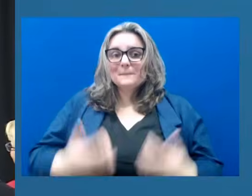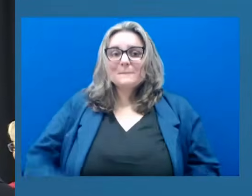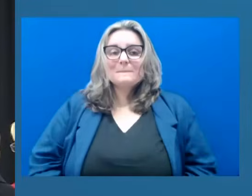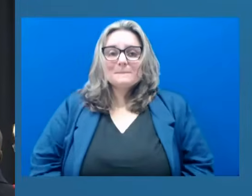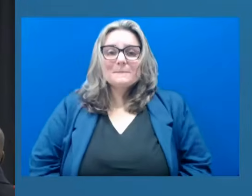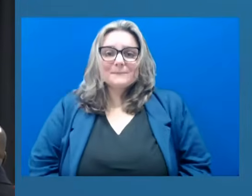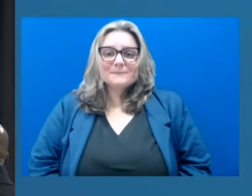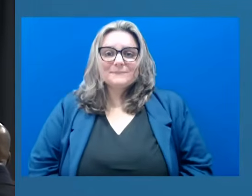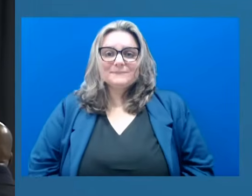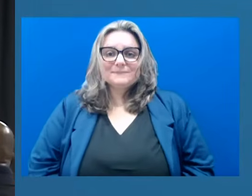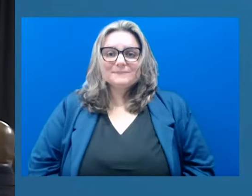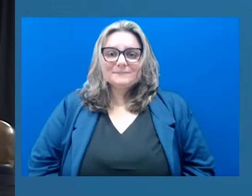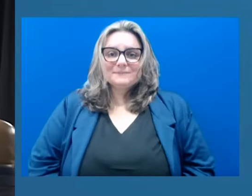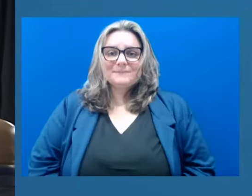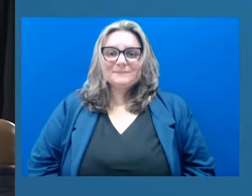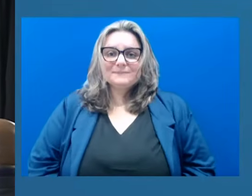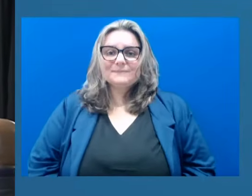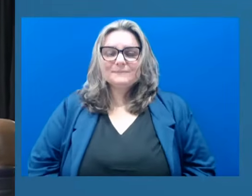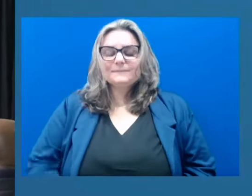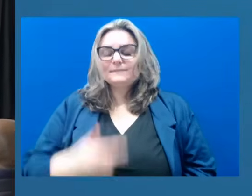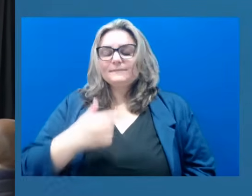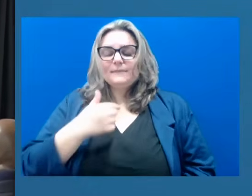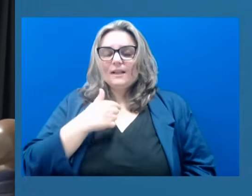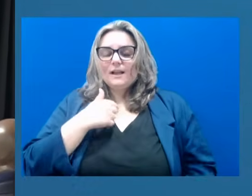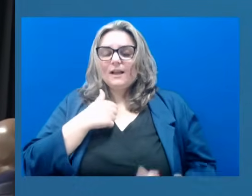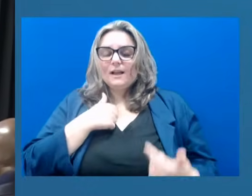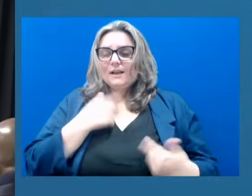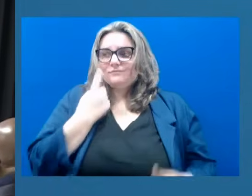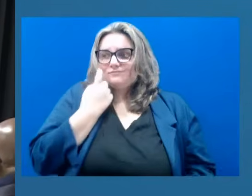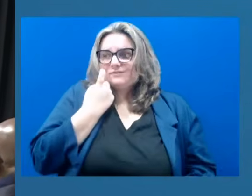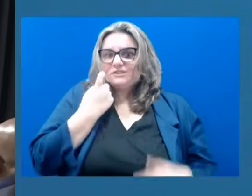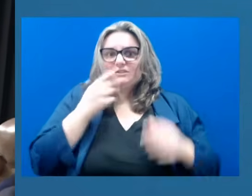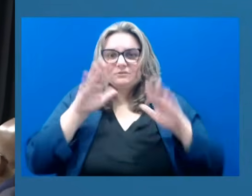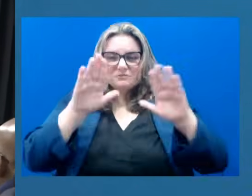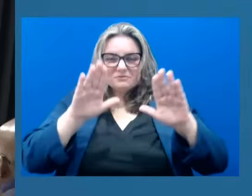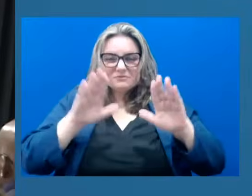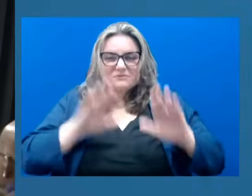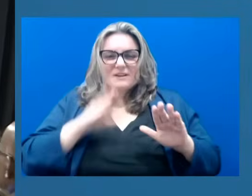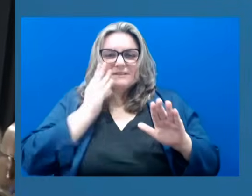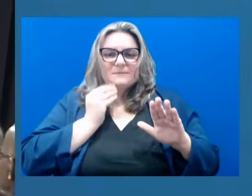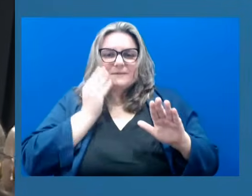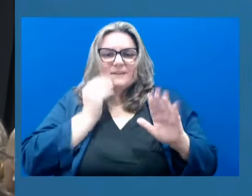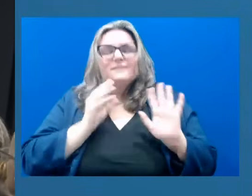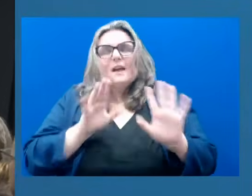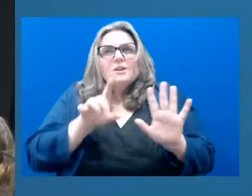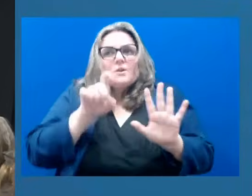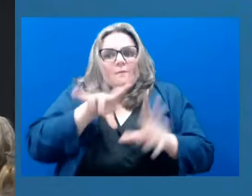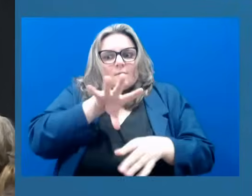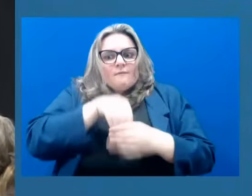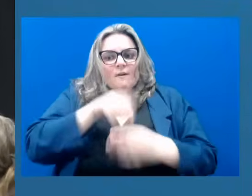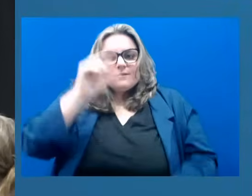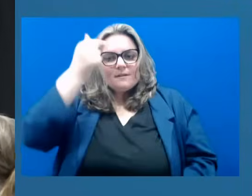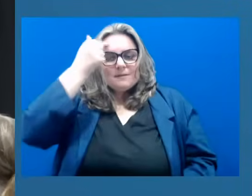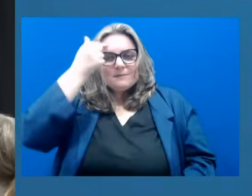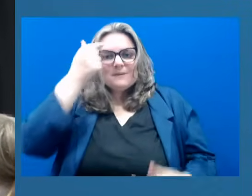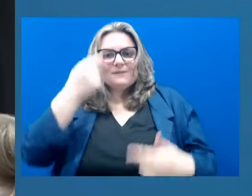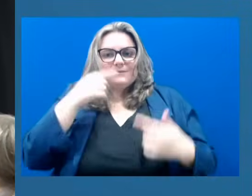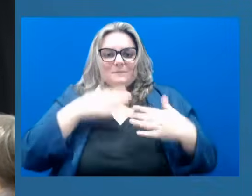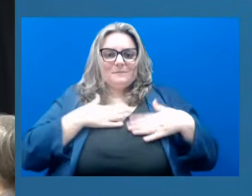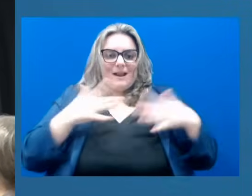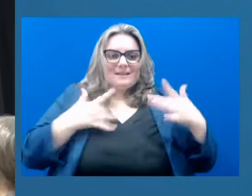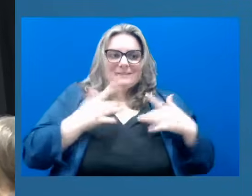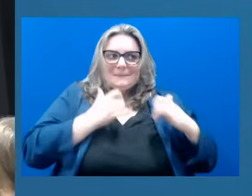I just had the most extraordinary experience. Now, you have to be in government to get really excited about what I get excited about. You know, who gets more excited